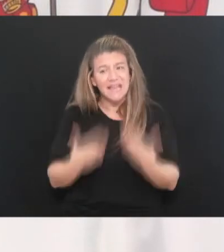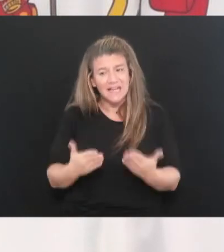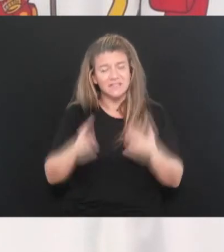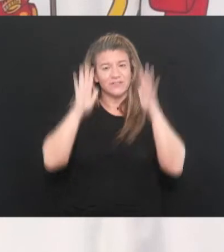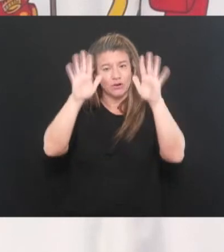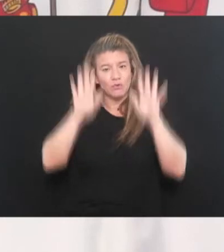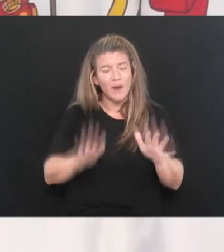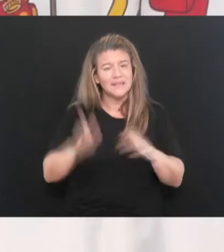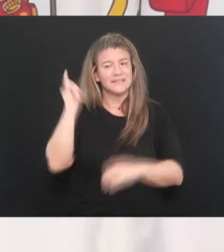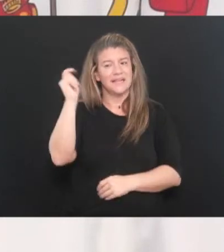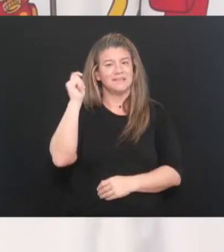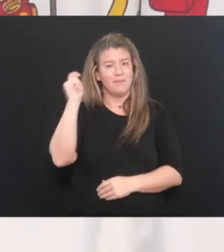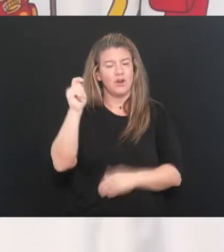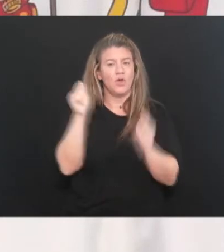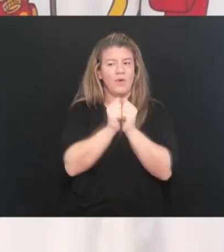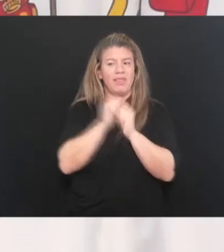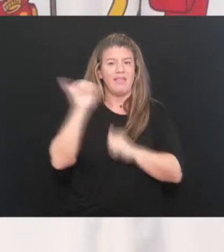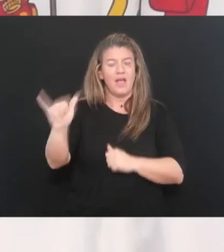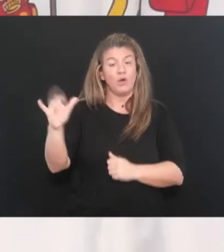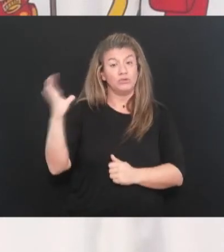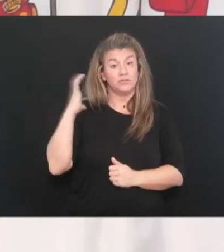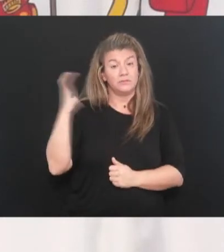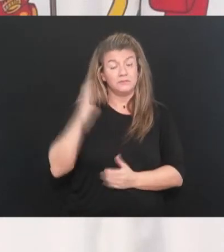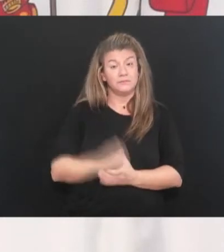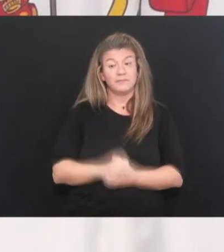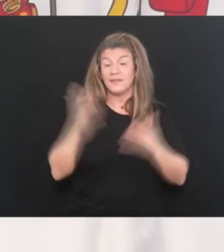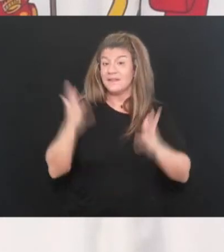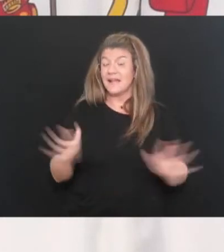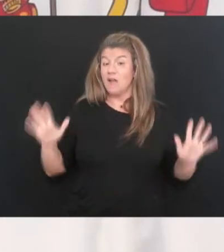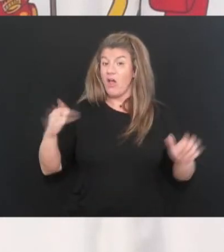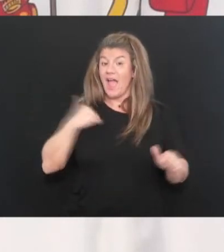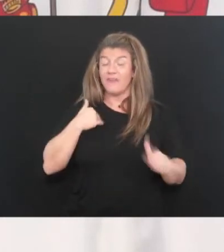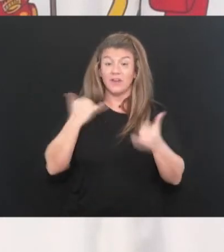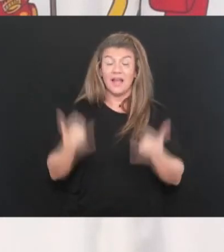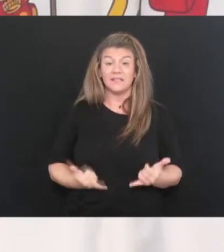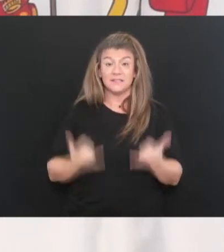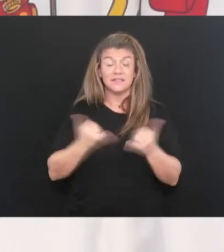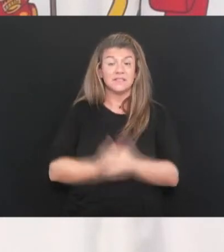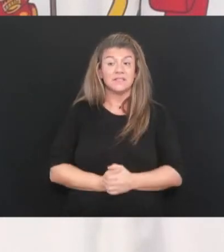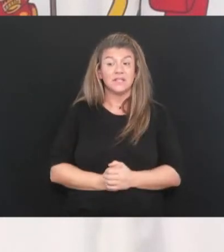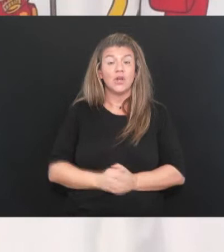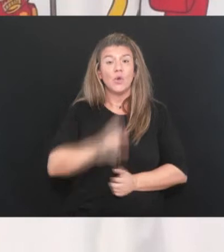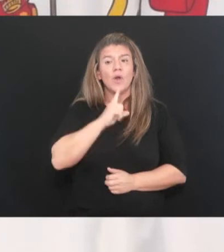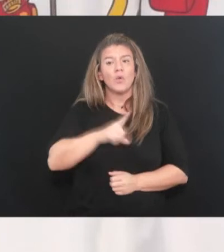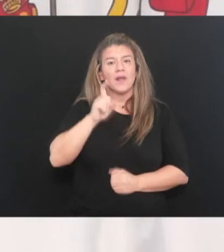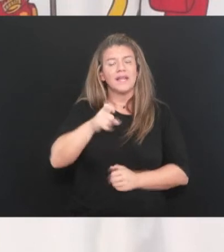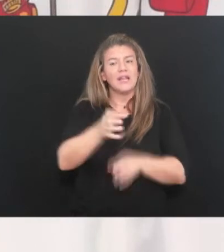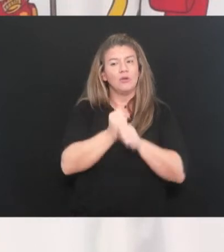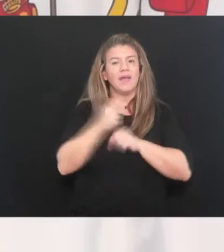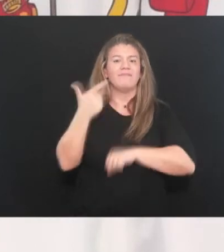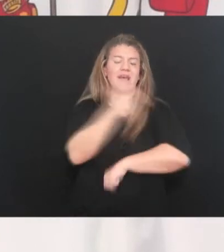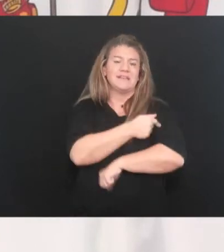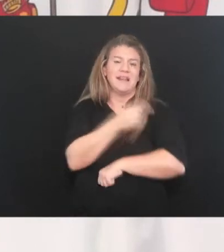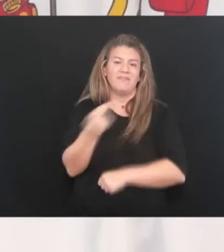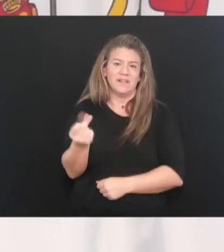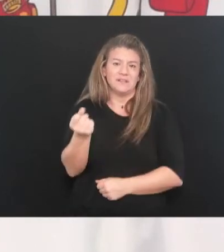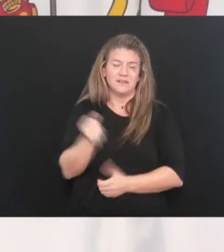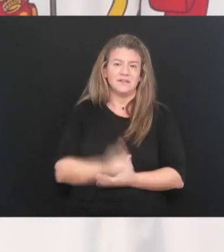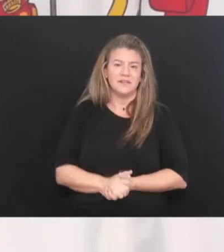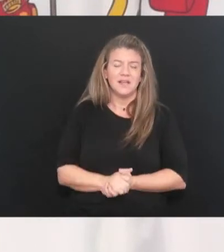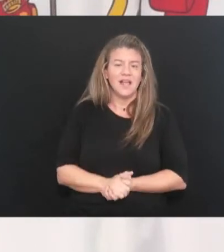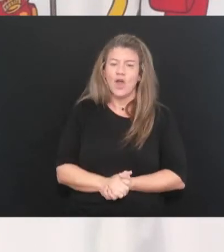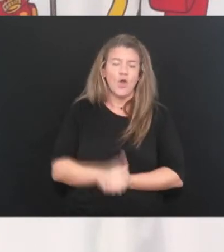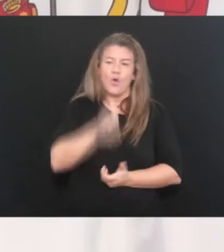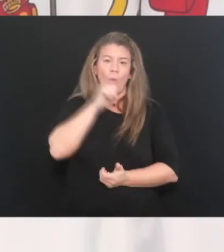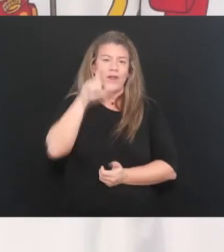great testimonial from that coach. So that's all I got today. We really need to get you vaccinated quick. We don't